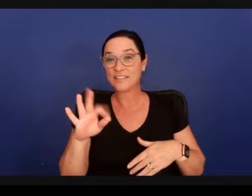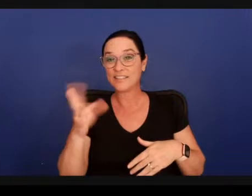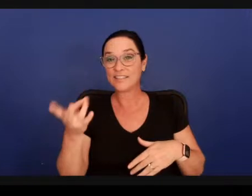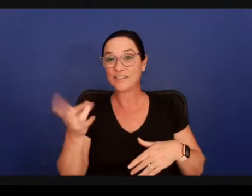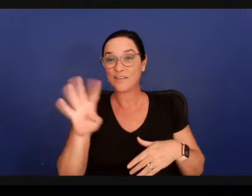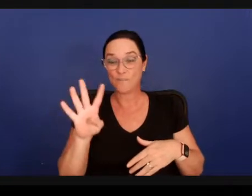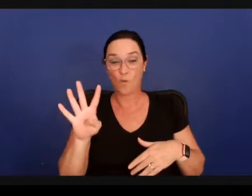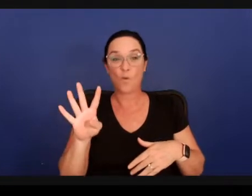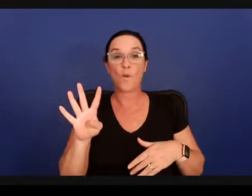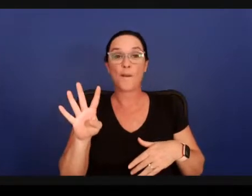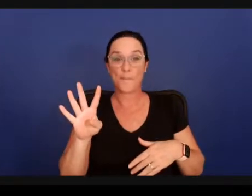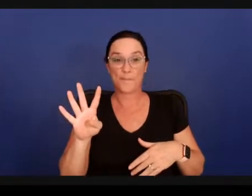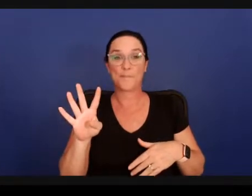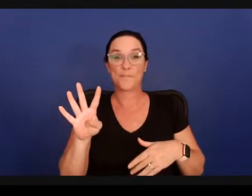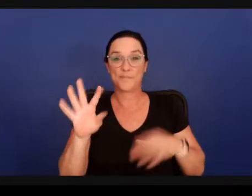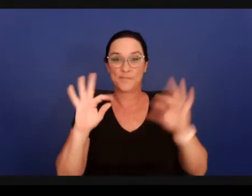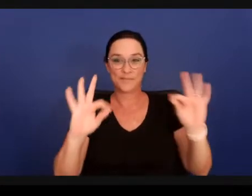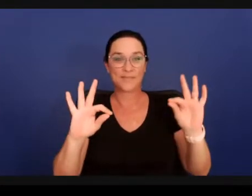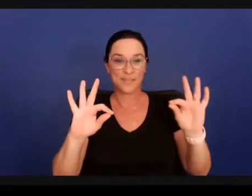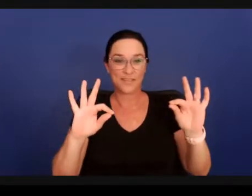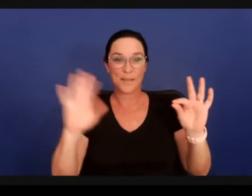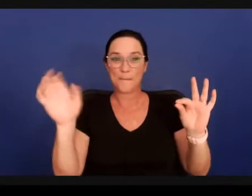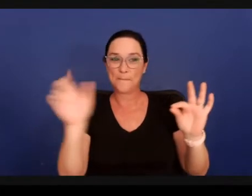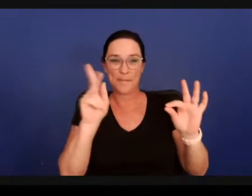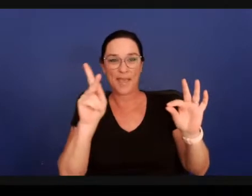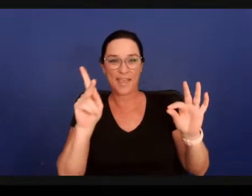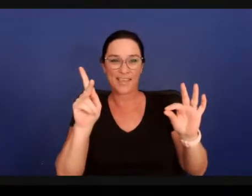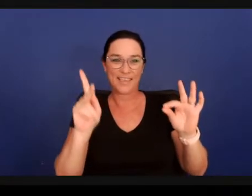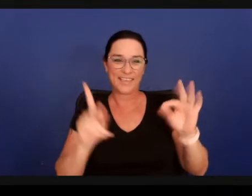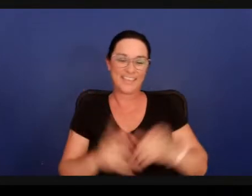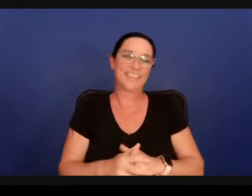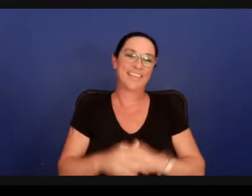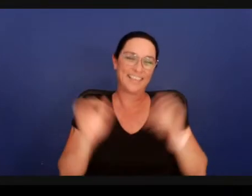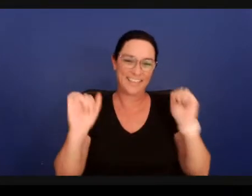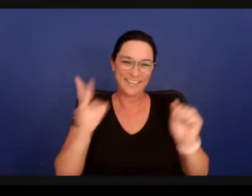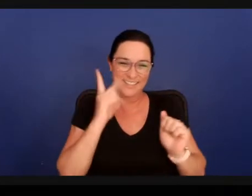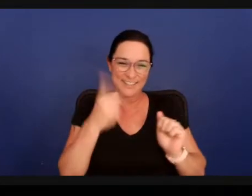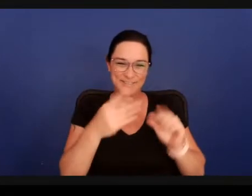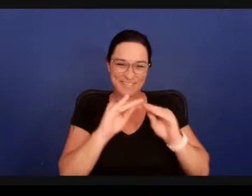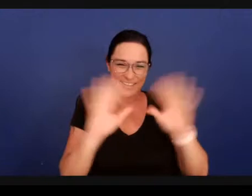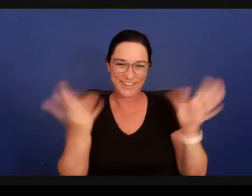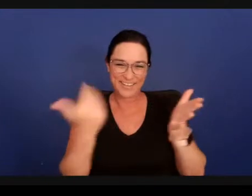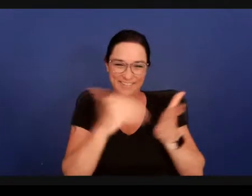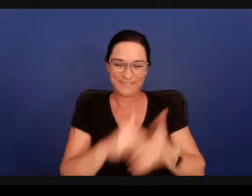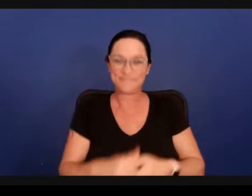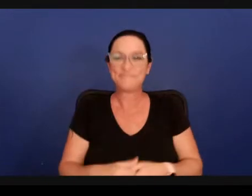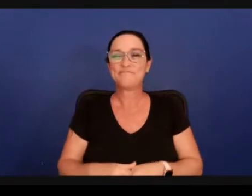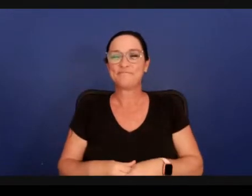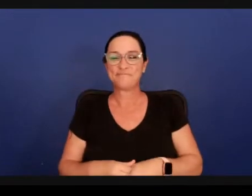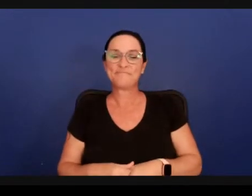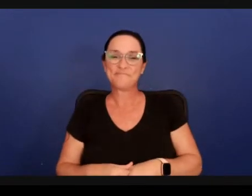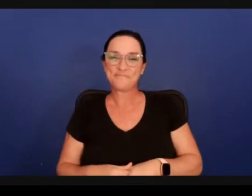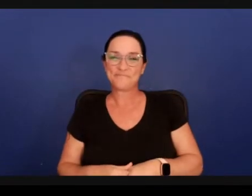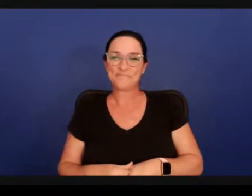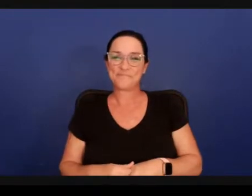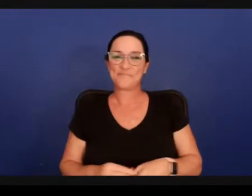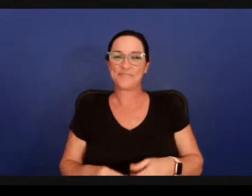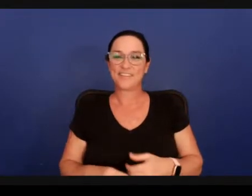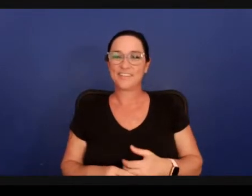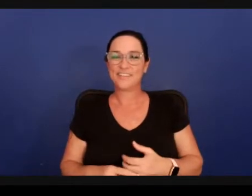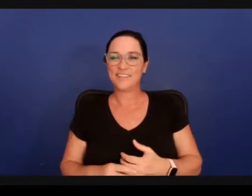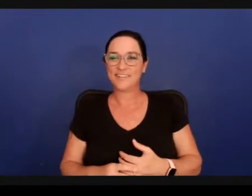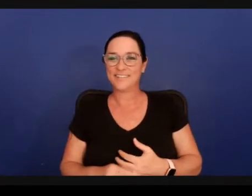here. Oh, you're back. There we go. All right. Hey. Right. So